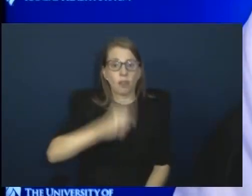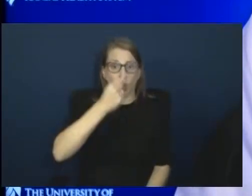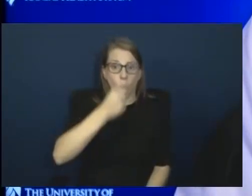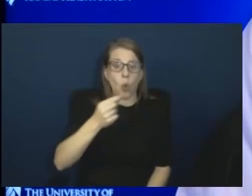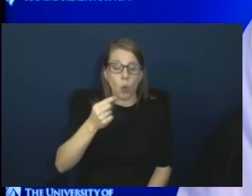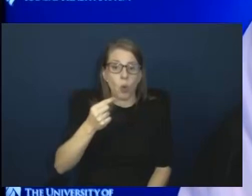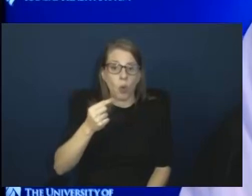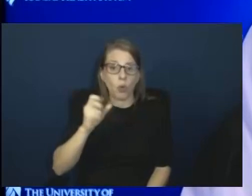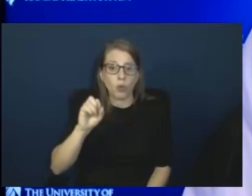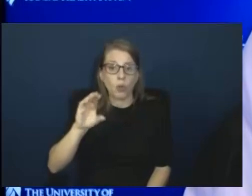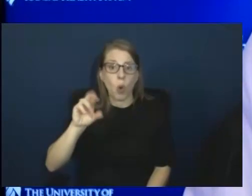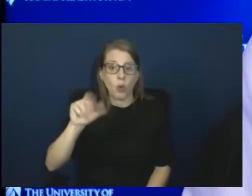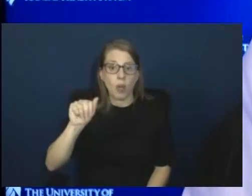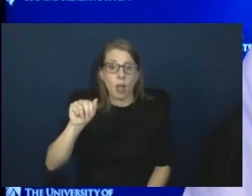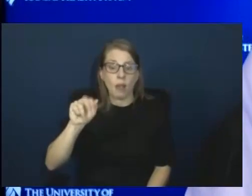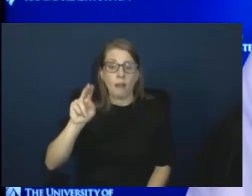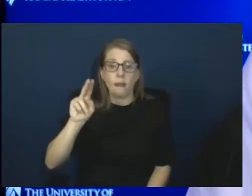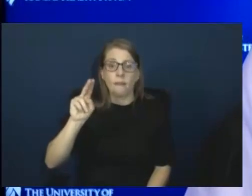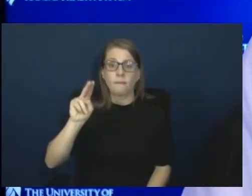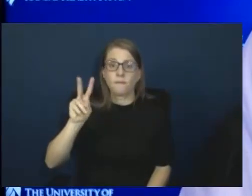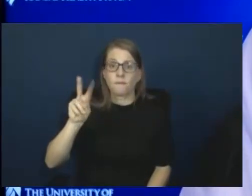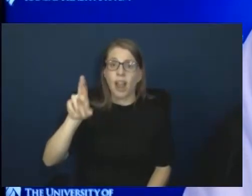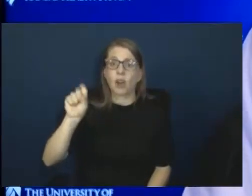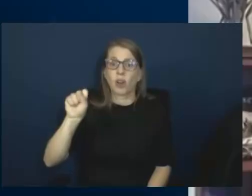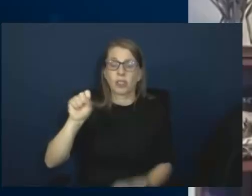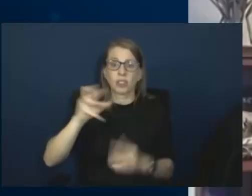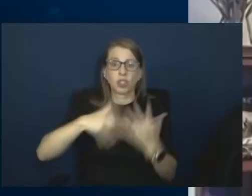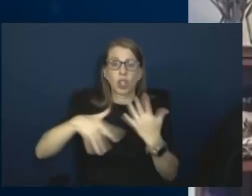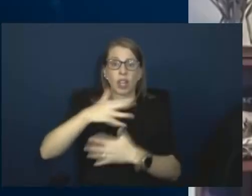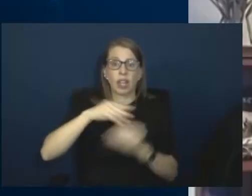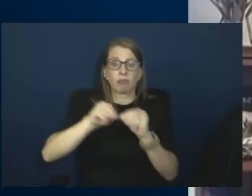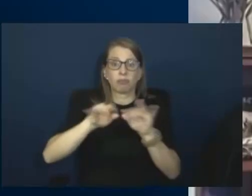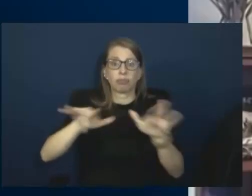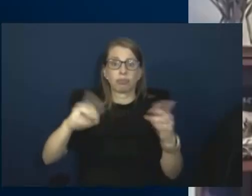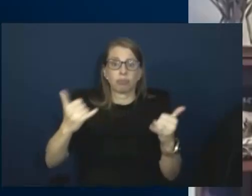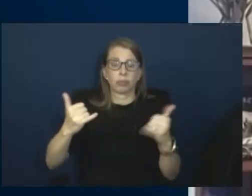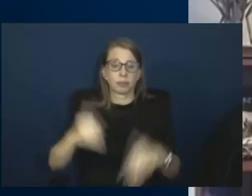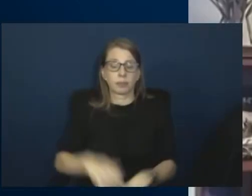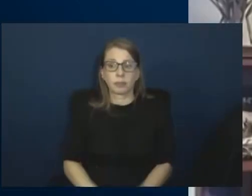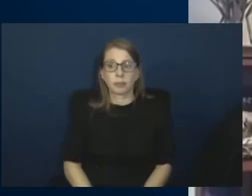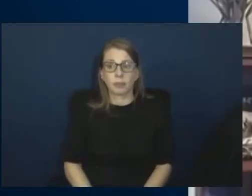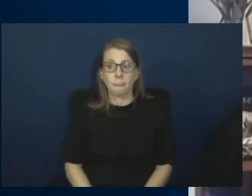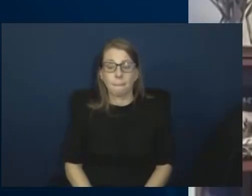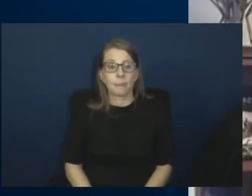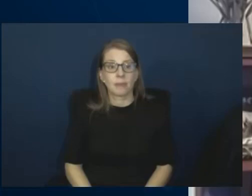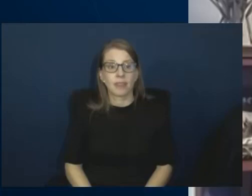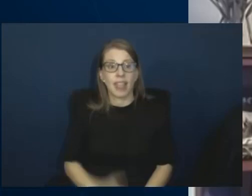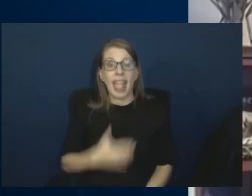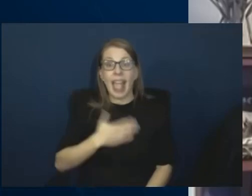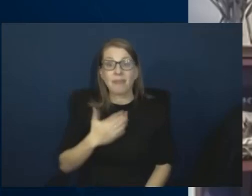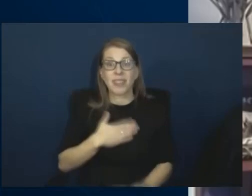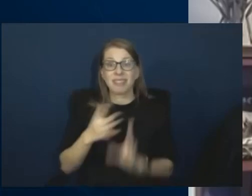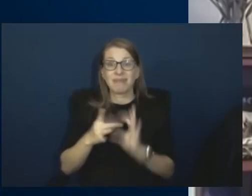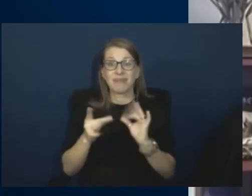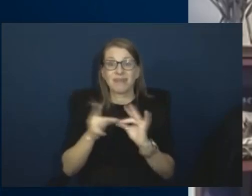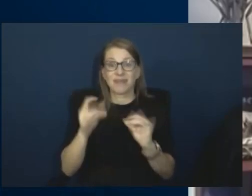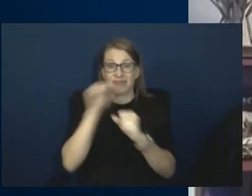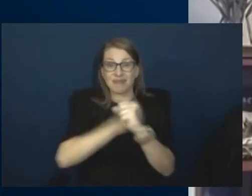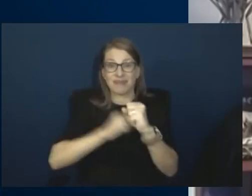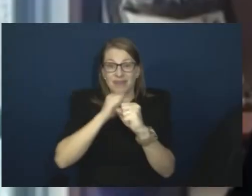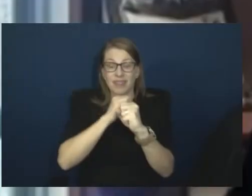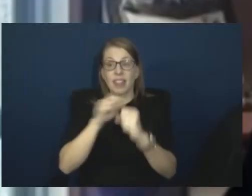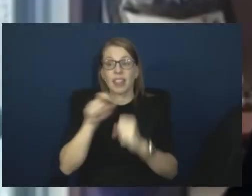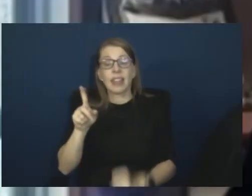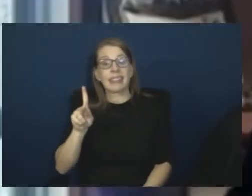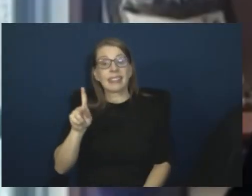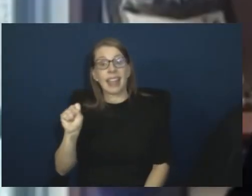have that are circulating in the human population right now. And I'm glad you brought up mosquitoes. Dr. We at Kansas State have done